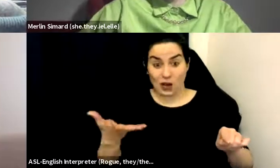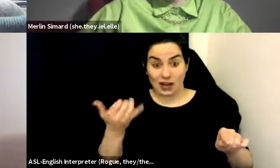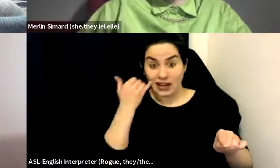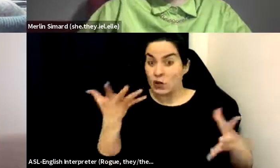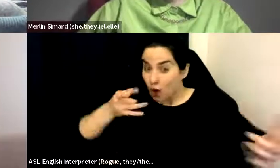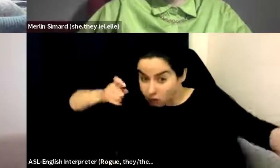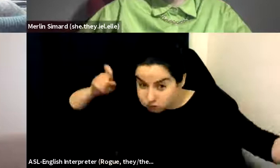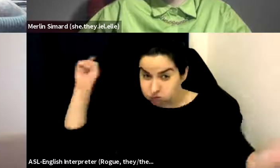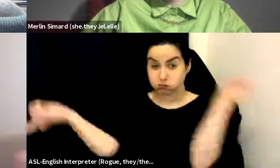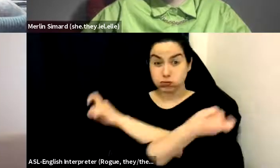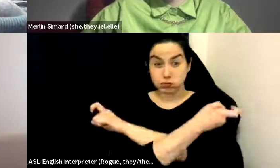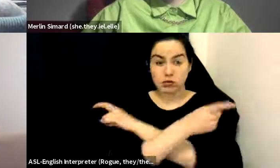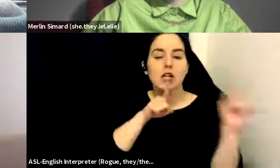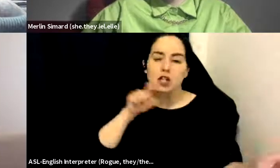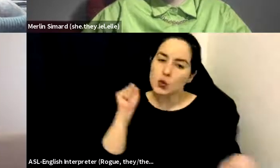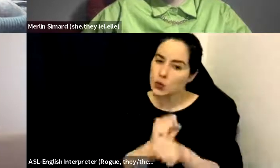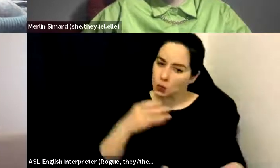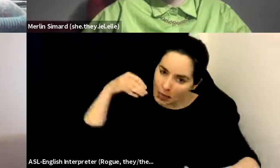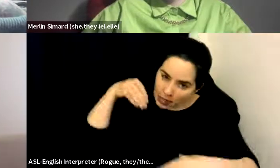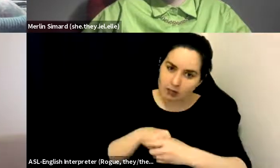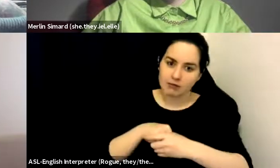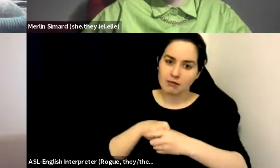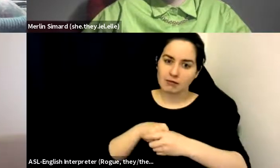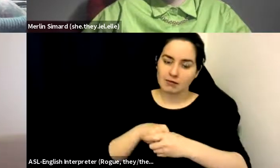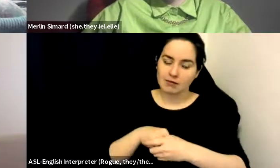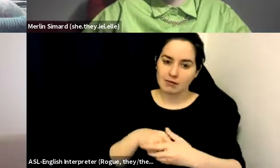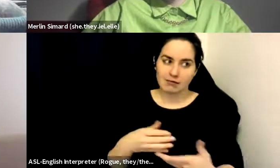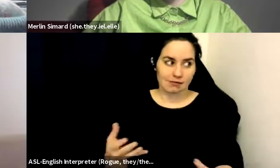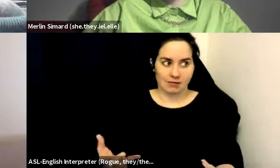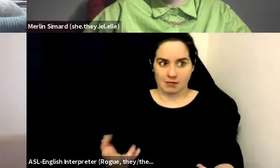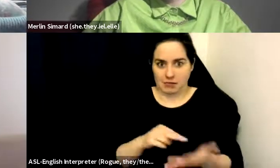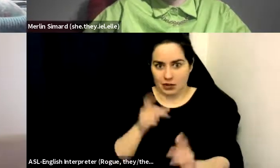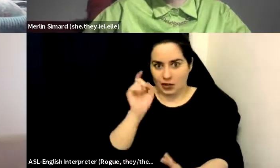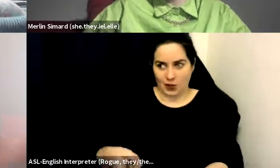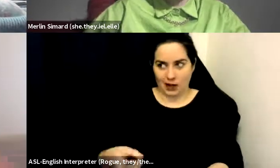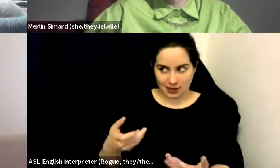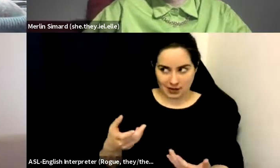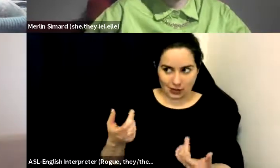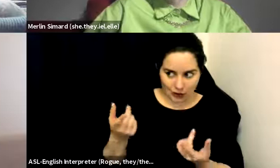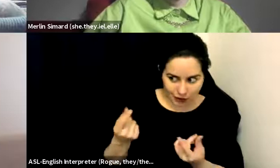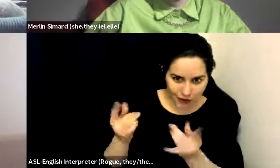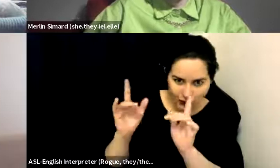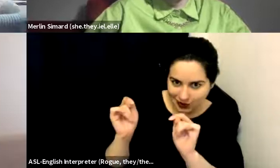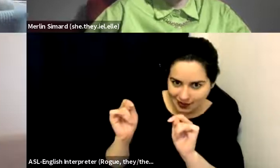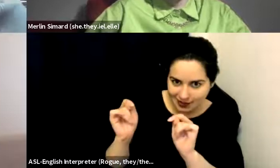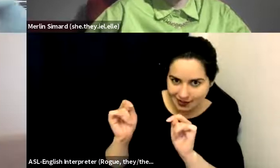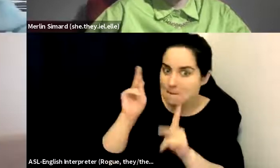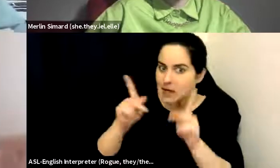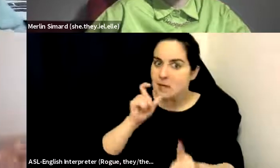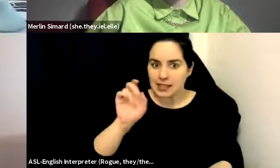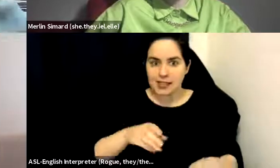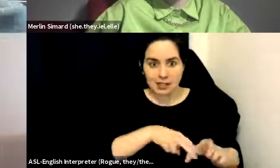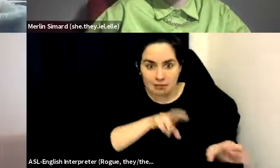and that it's now about making that happen. So folks need to get hired. People need to step down from their